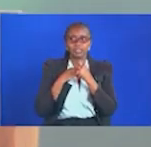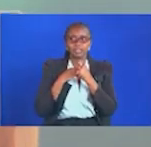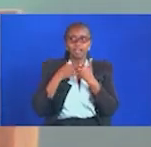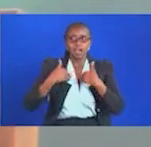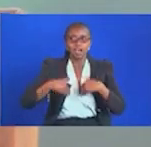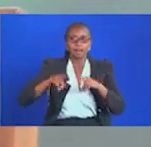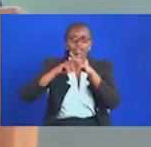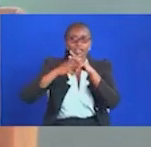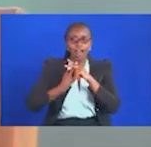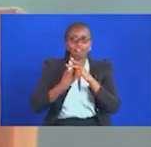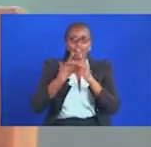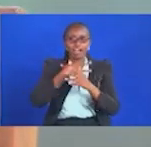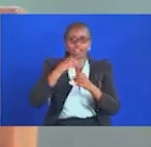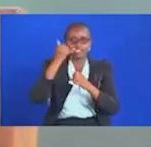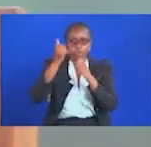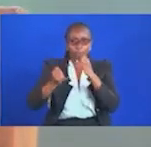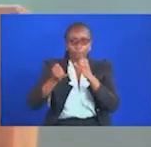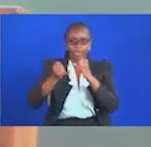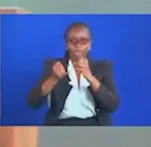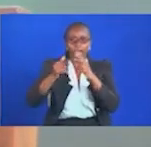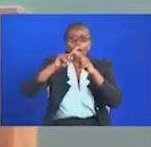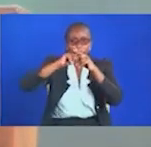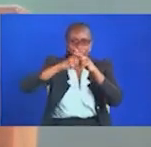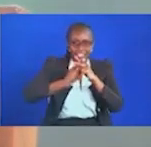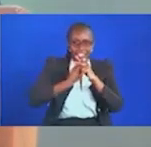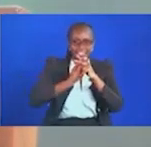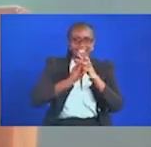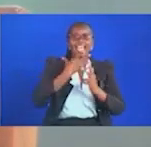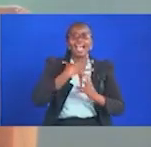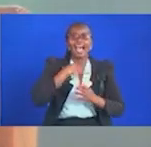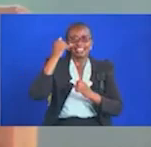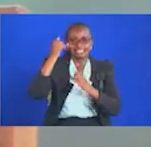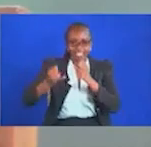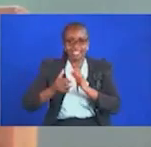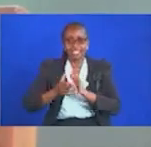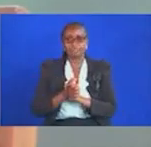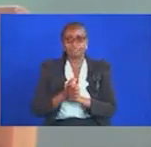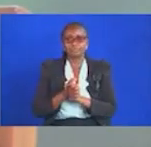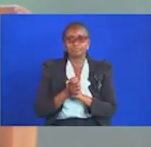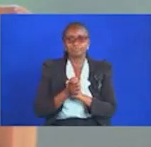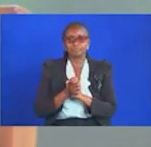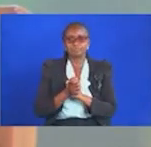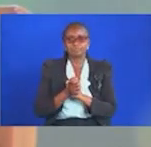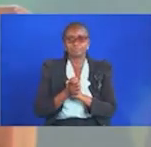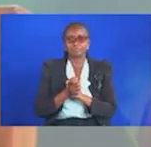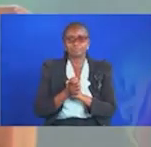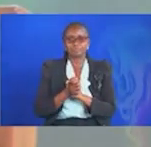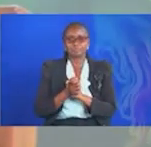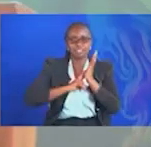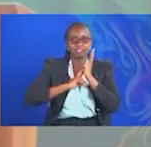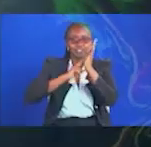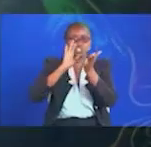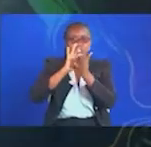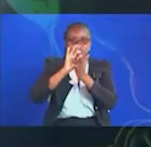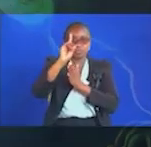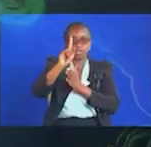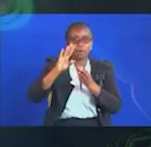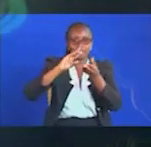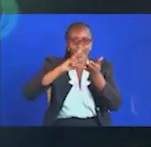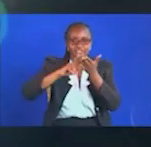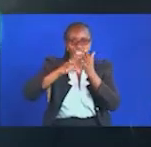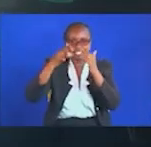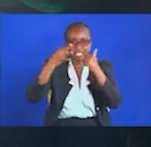Alpha Omega, beginning and the end. You find that in Revelation 1 and verse